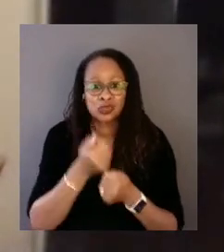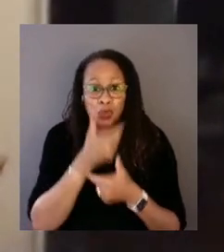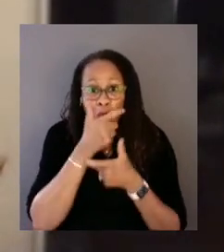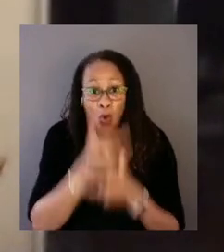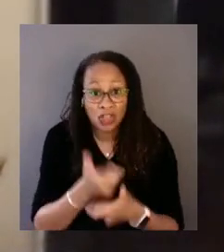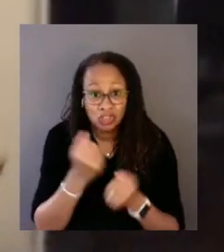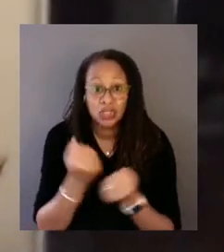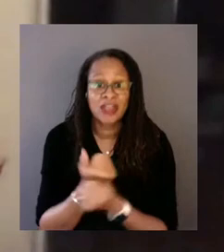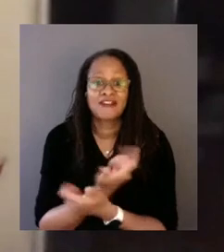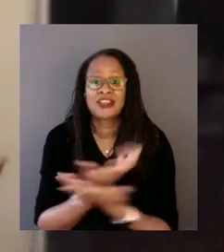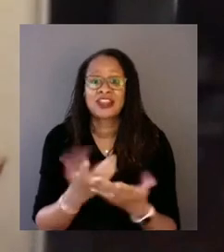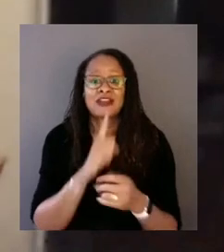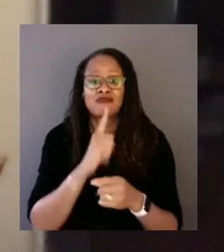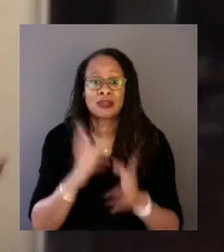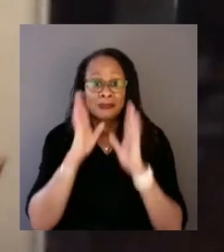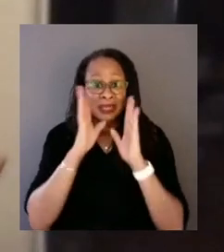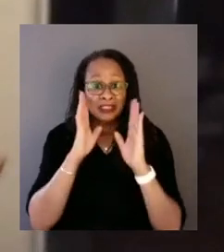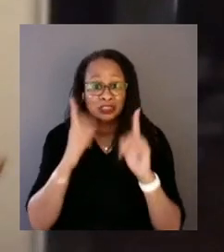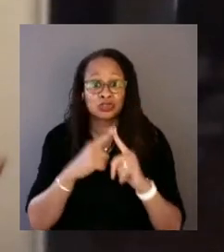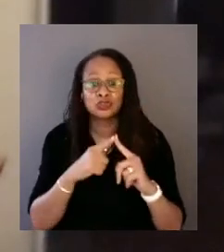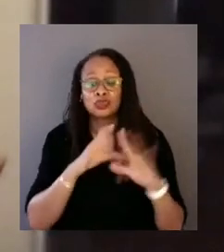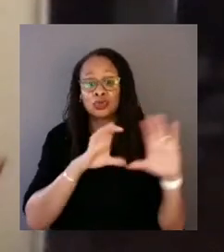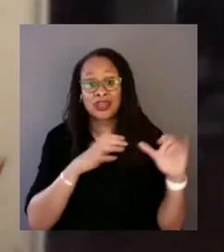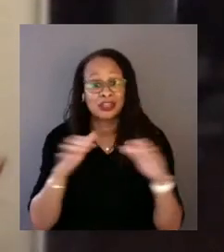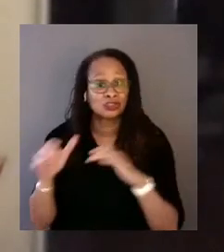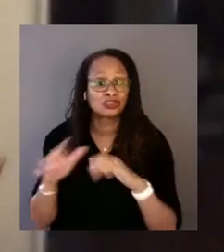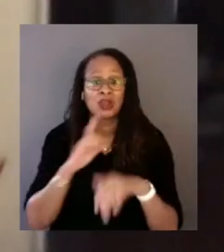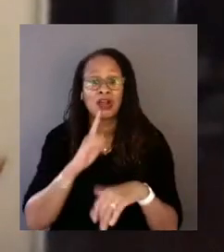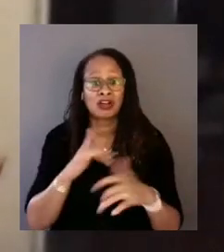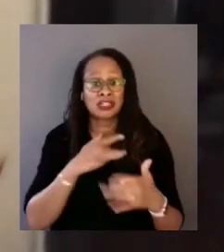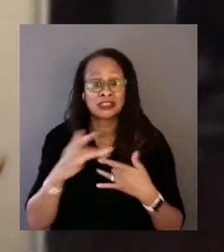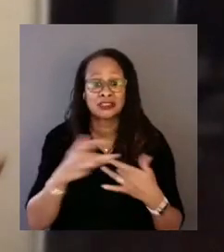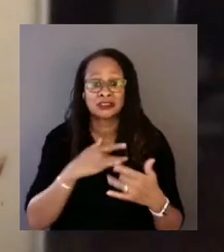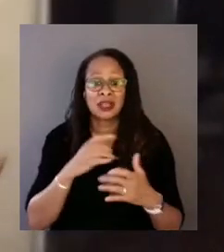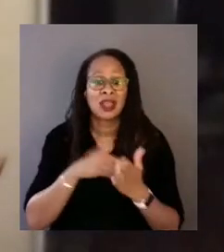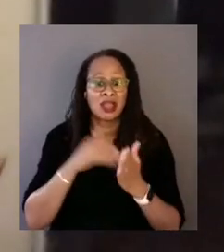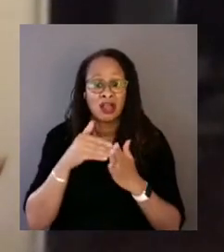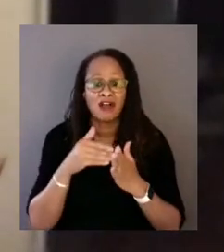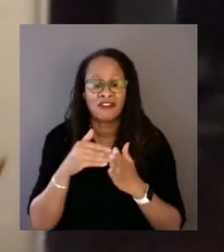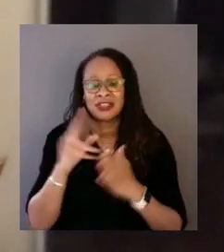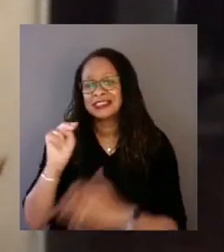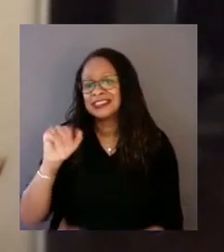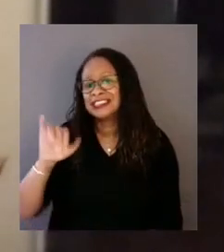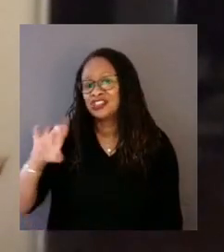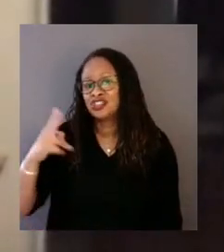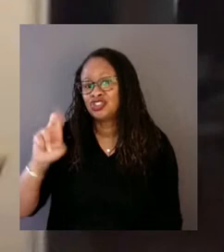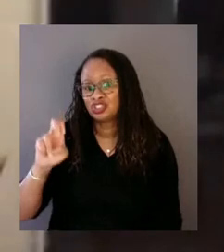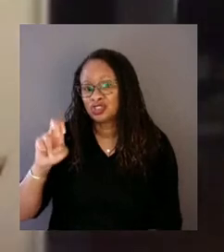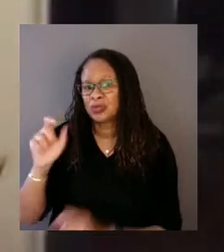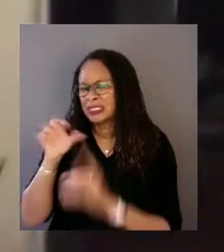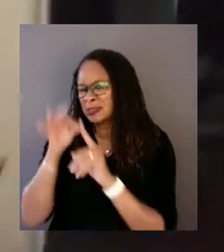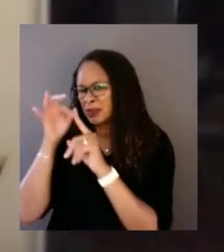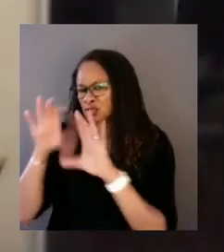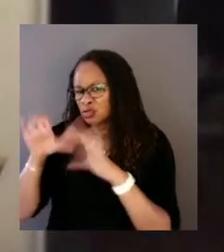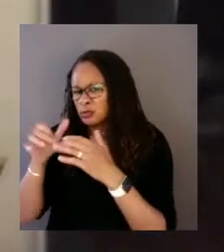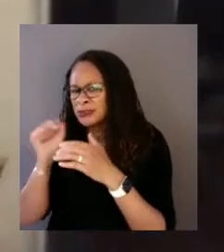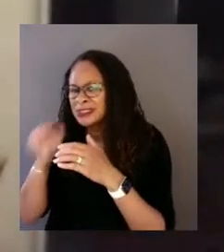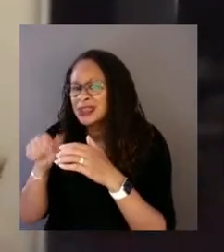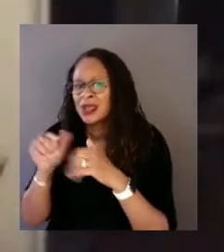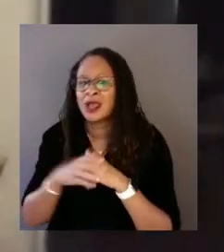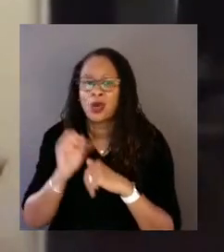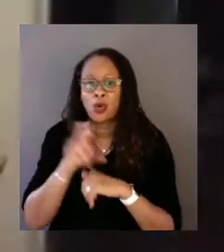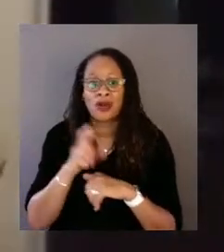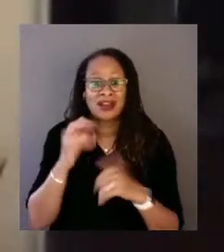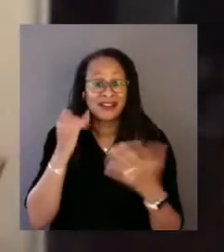paying attention to categories that are considered, you know, often niche. And I don't know if there's any insight or from you, David, or from